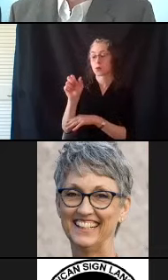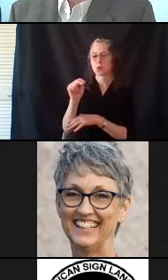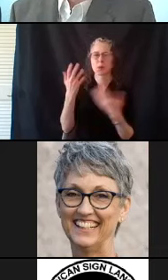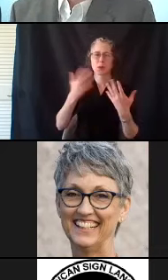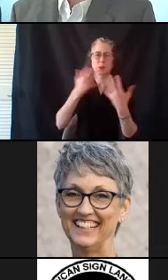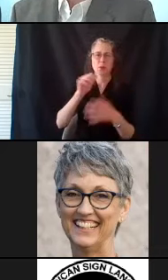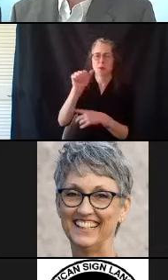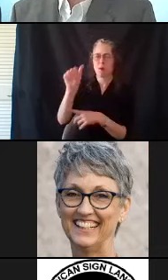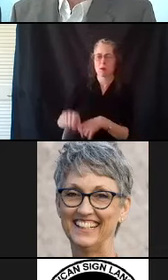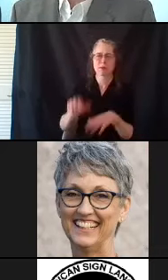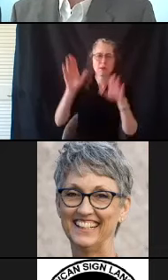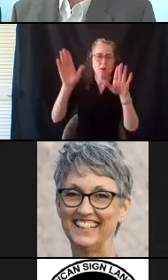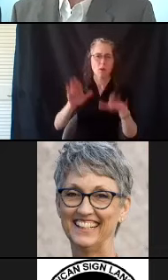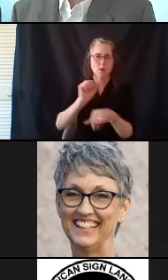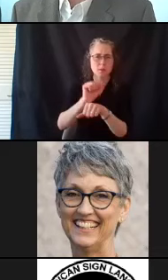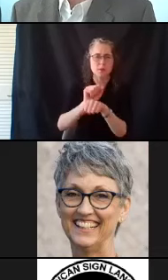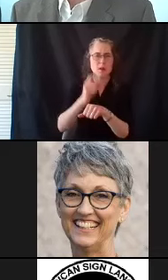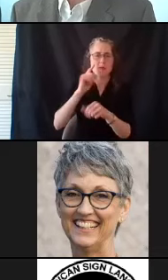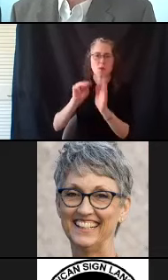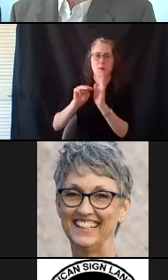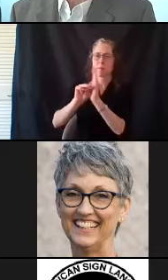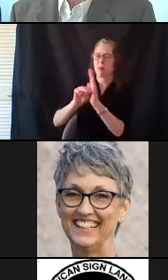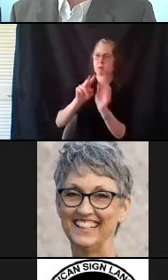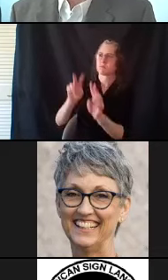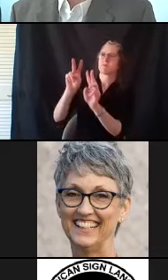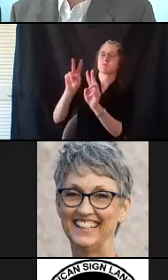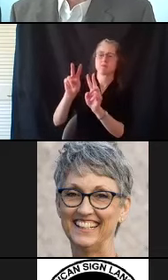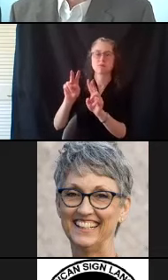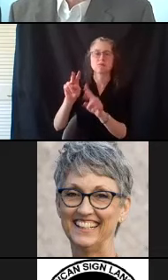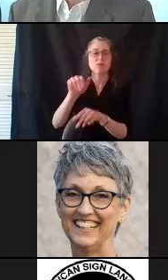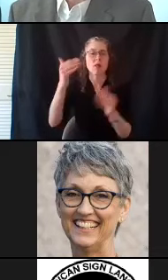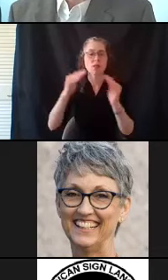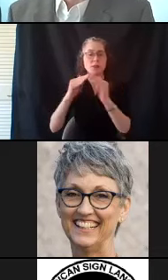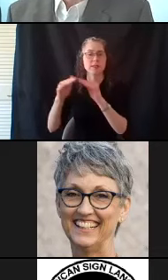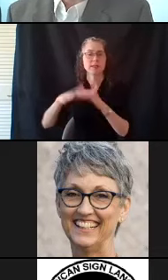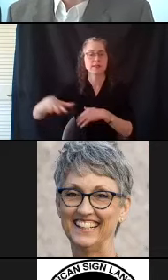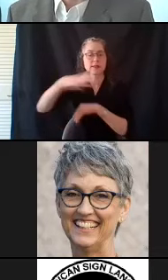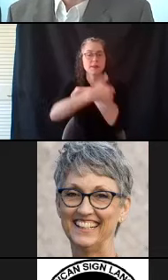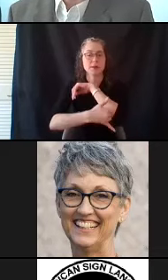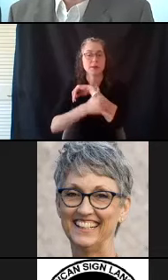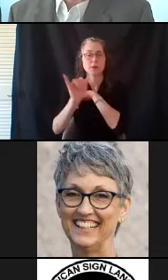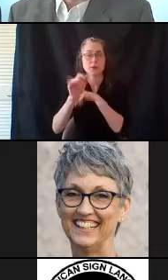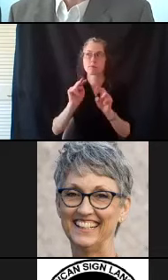Austin as a model, as are others in the nation. Fifth, we'll